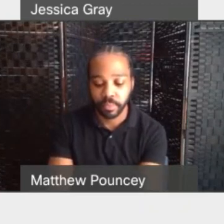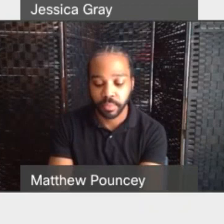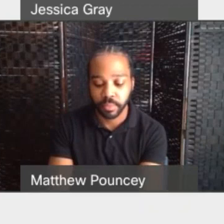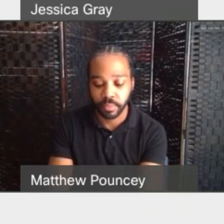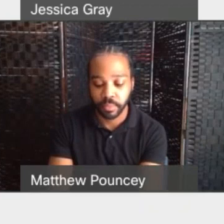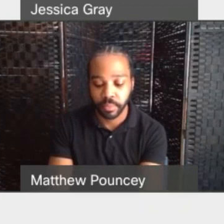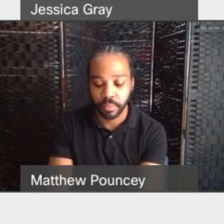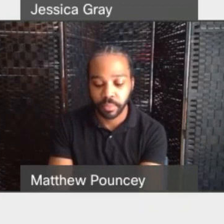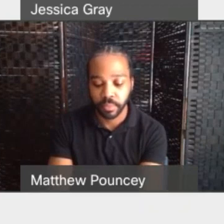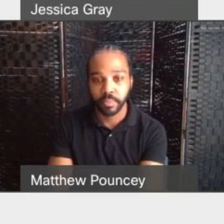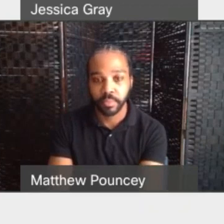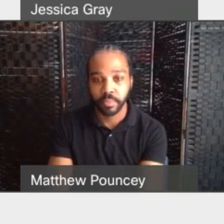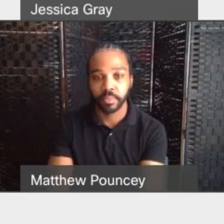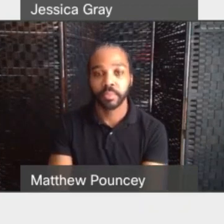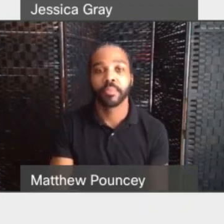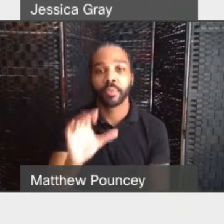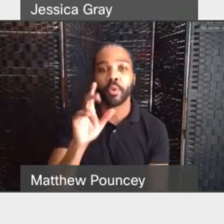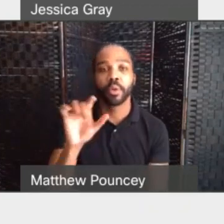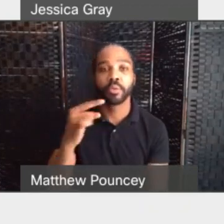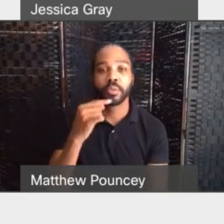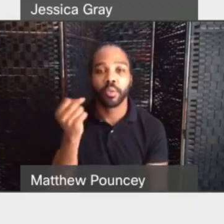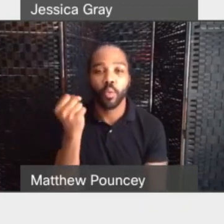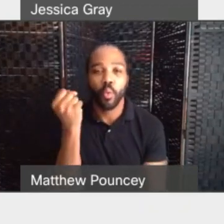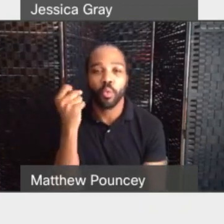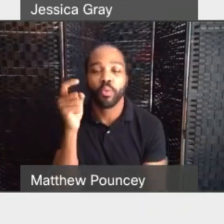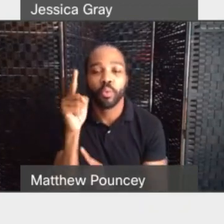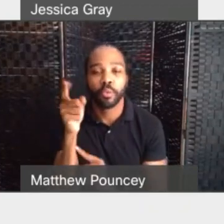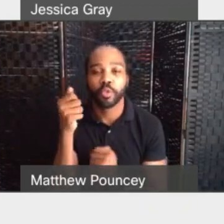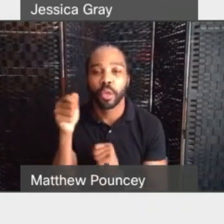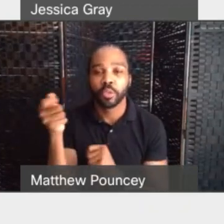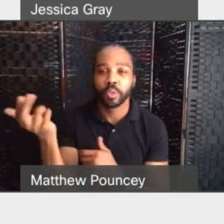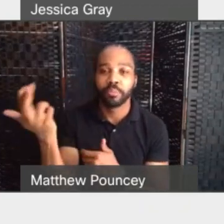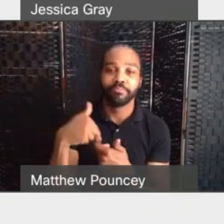Just hold 1 second, everyone, while Director Reese